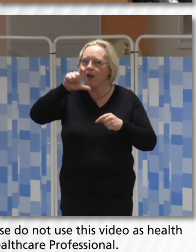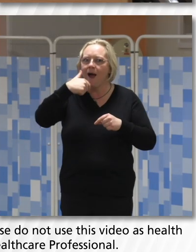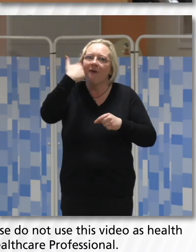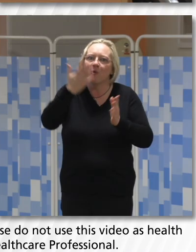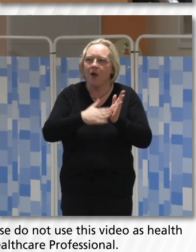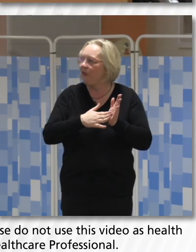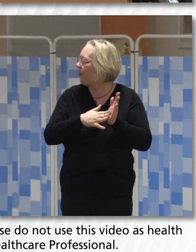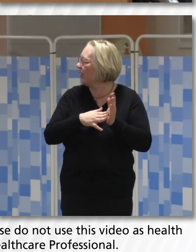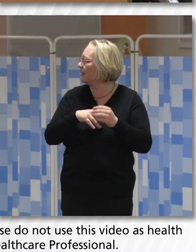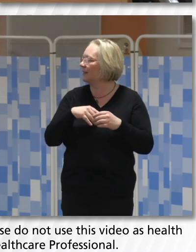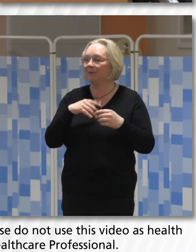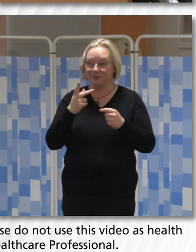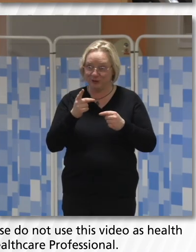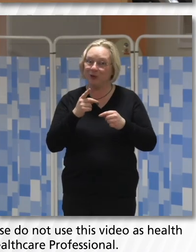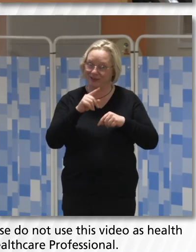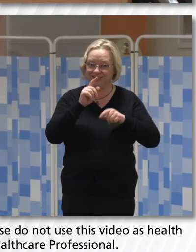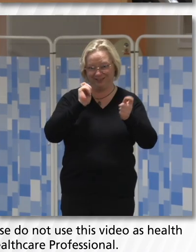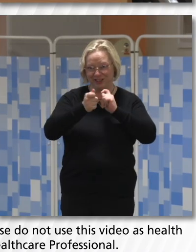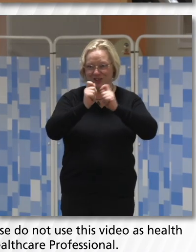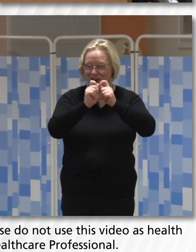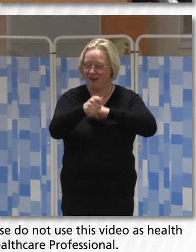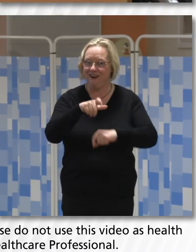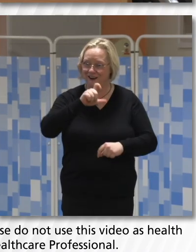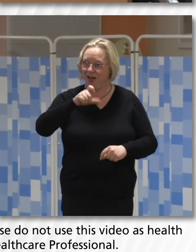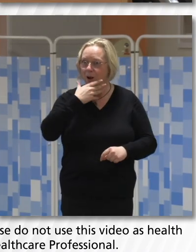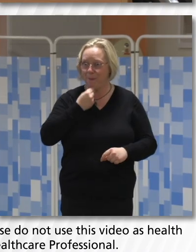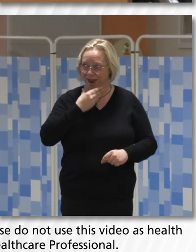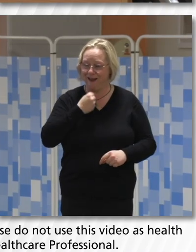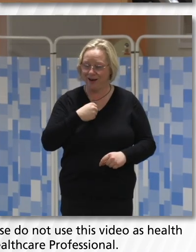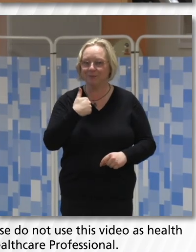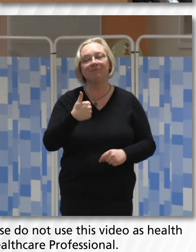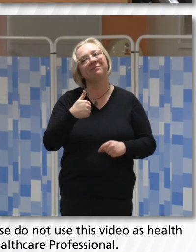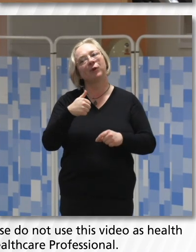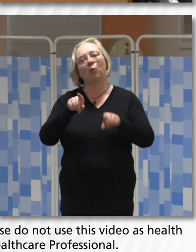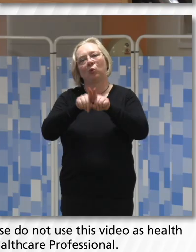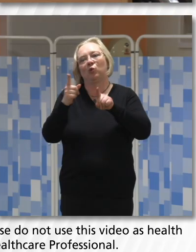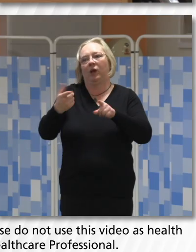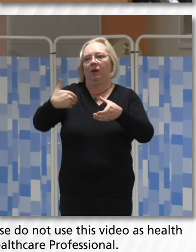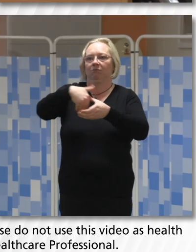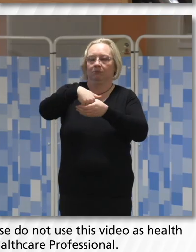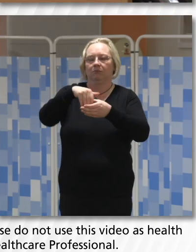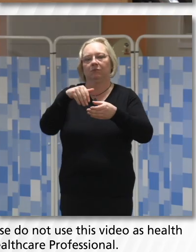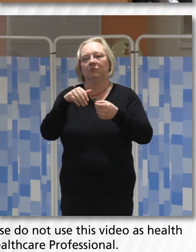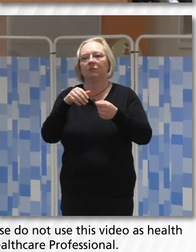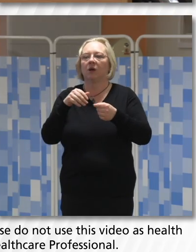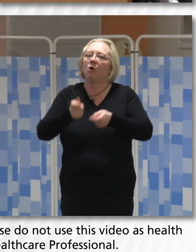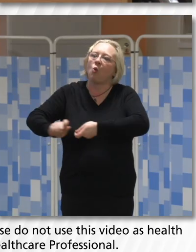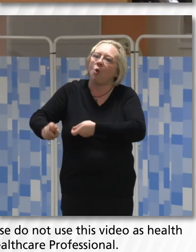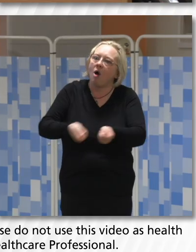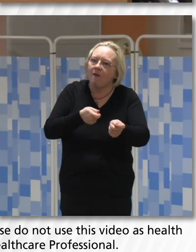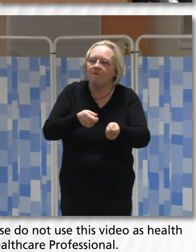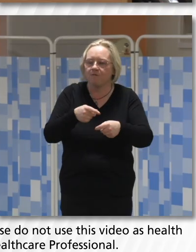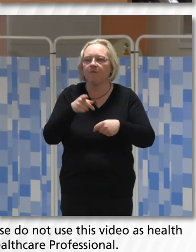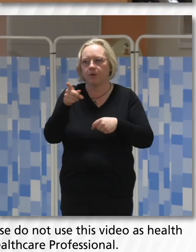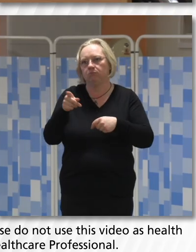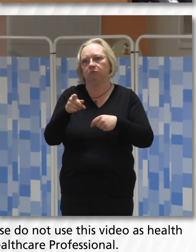raise money for the charity. He's part of the Micklover Golf Club, who are fundraising for us the whole year, but he